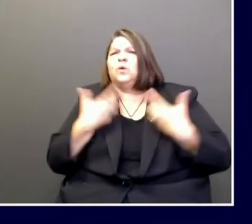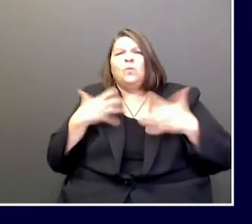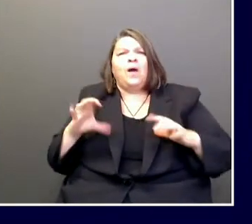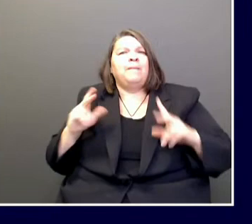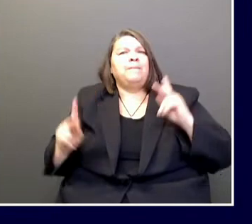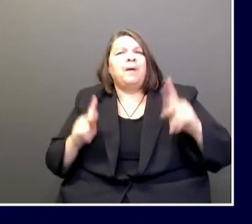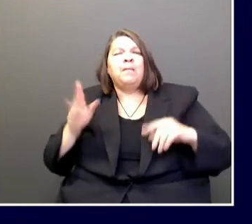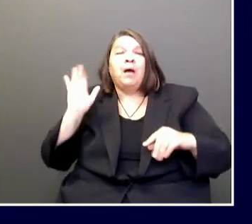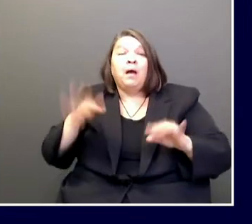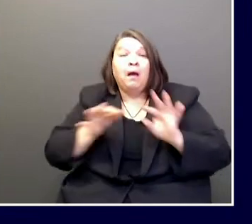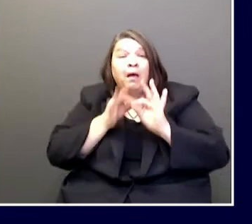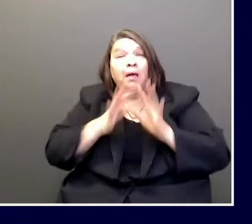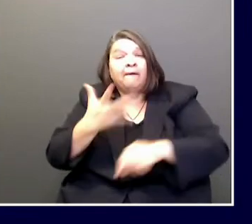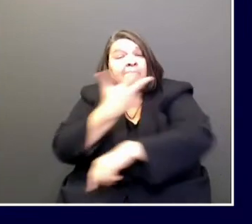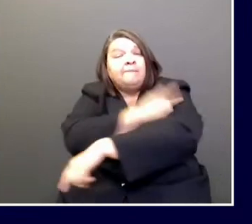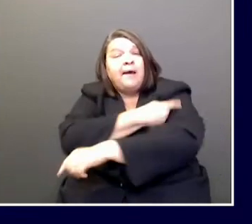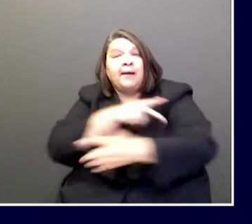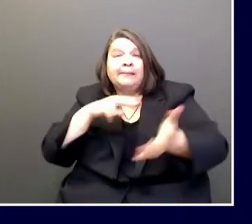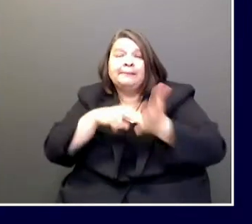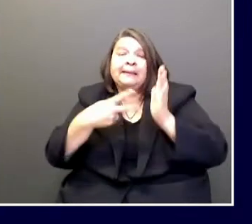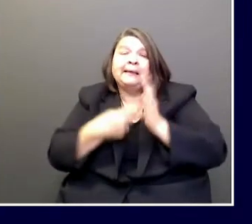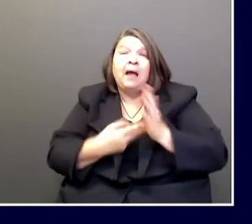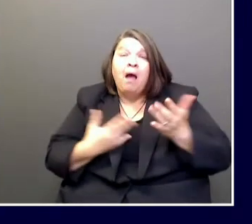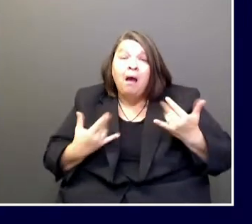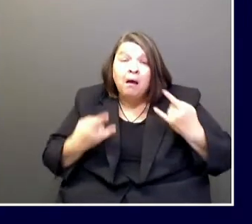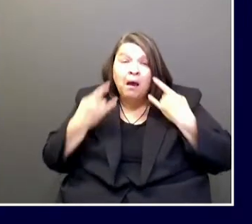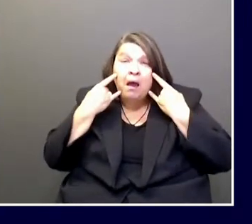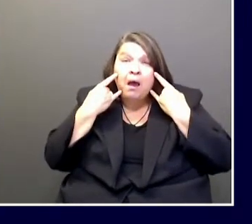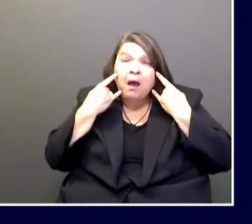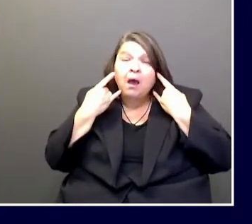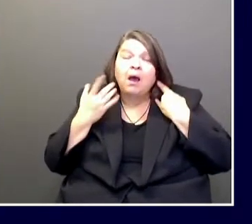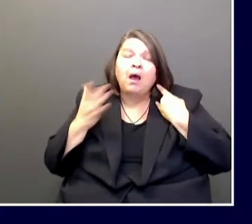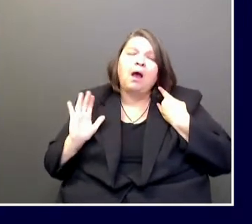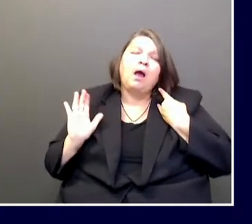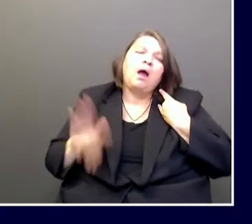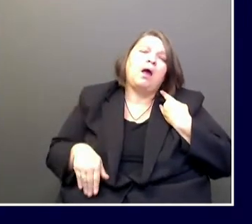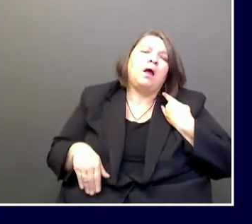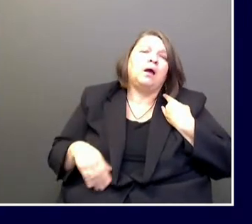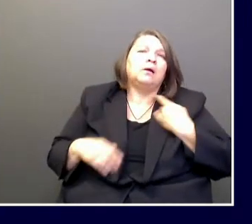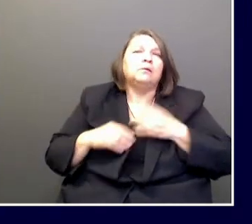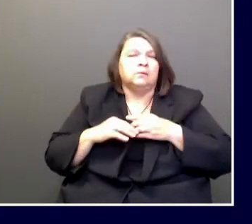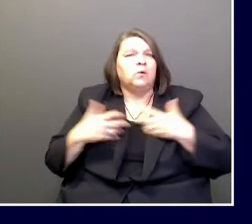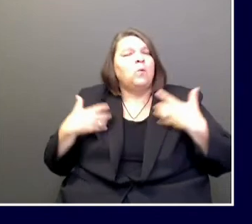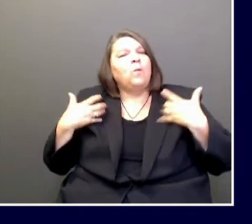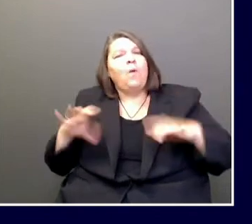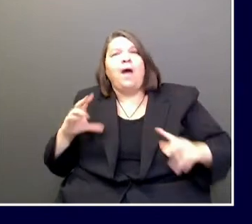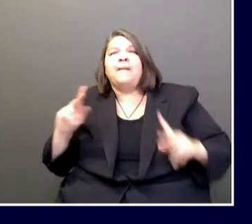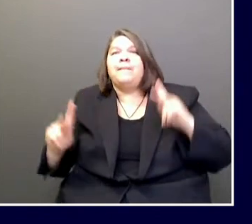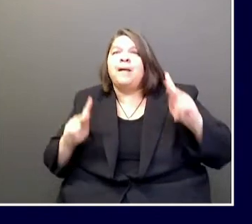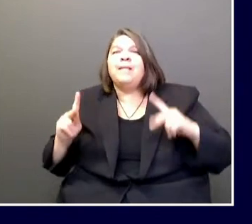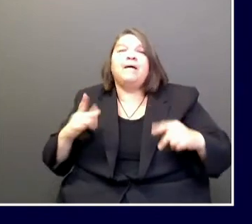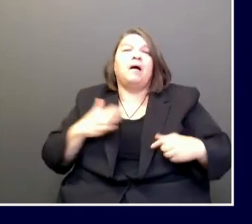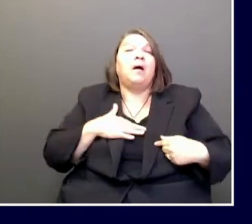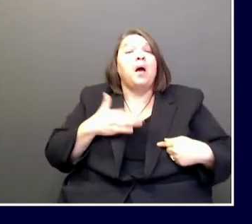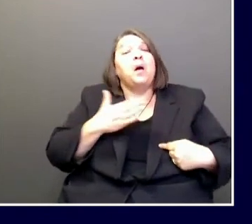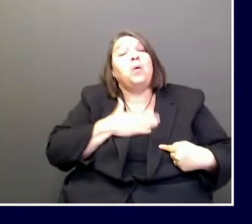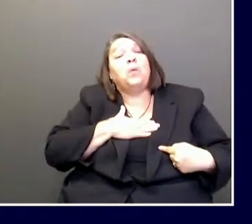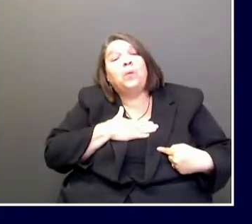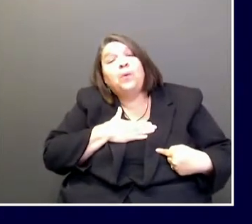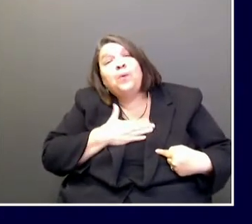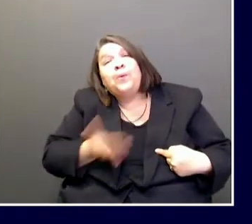to incentivize folks to go get vaccinated so that they need not wear a mask. By my lights,